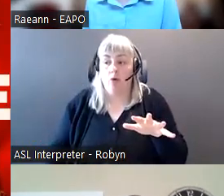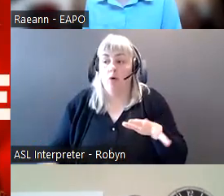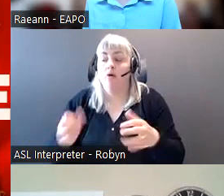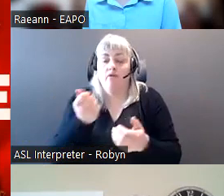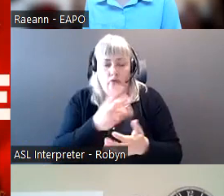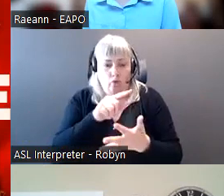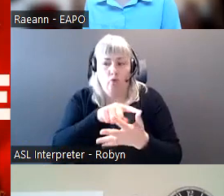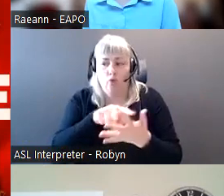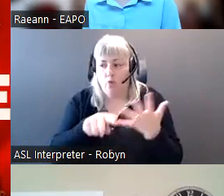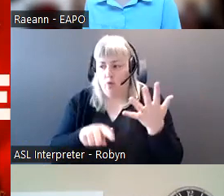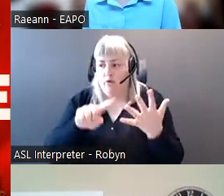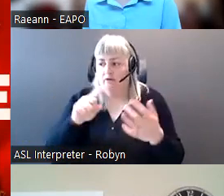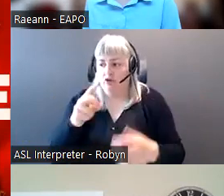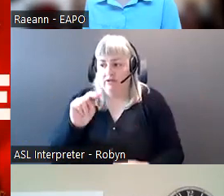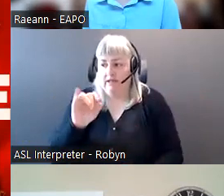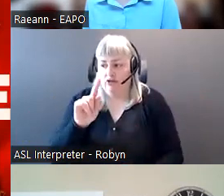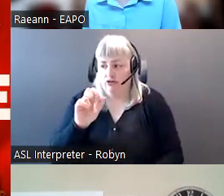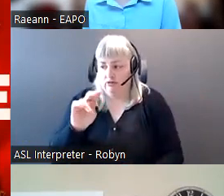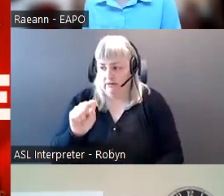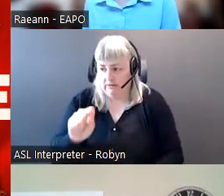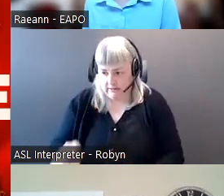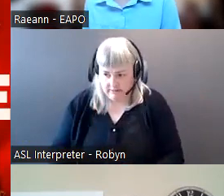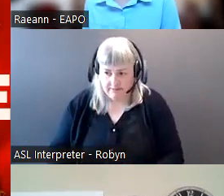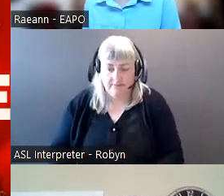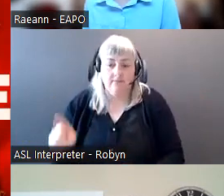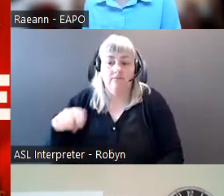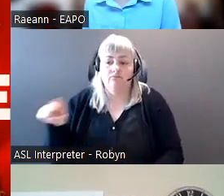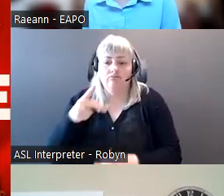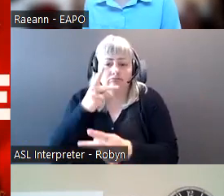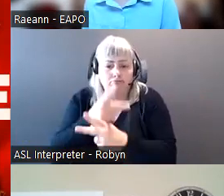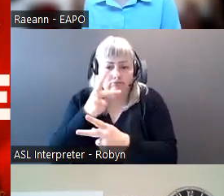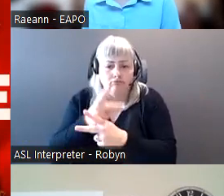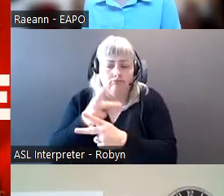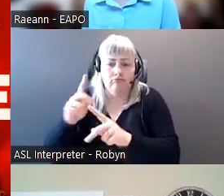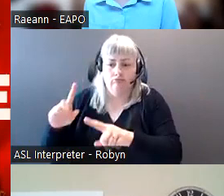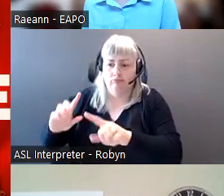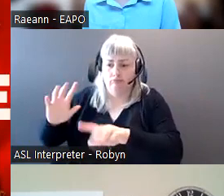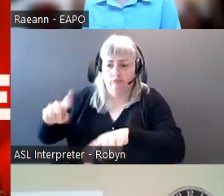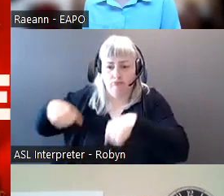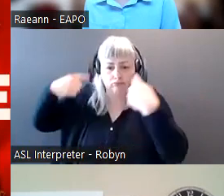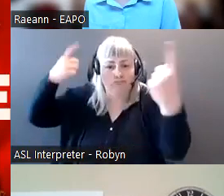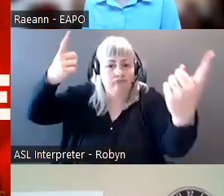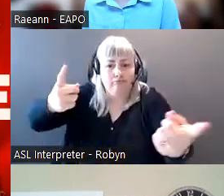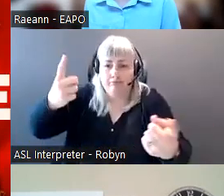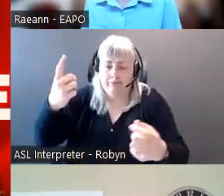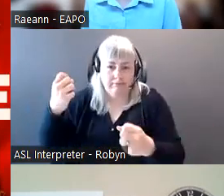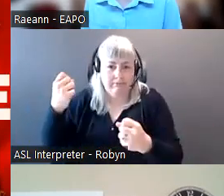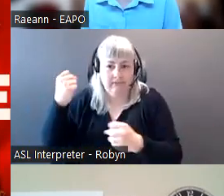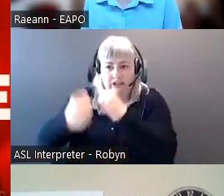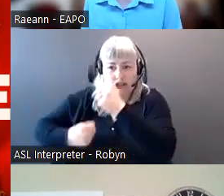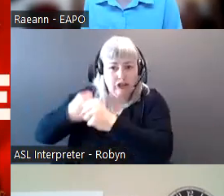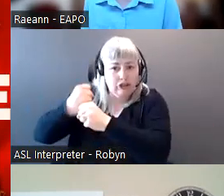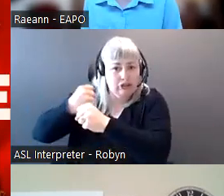and acknowledge their stewardship of this land throughout the ages. We seek a